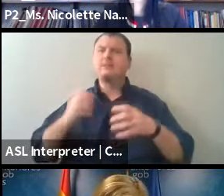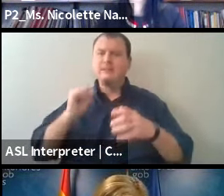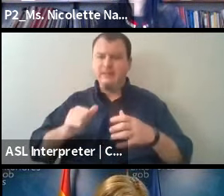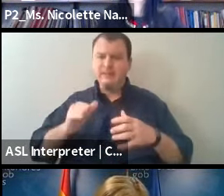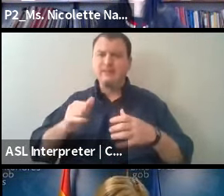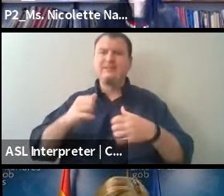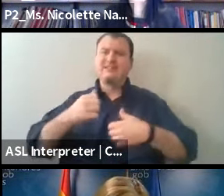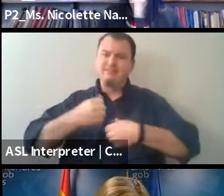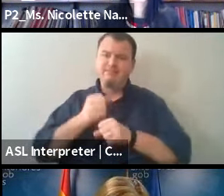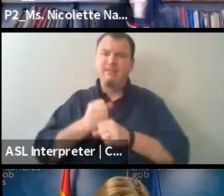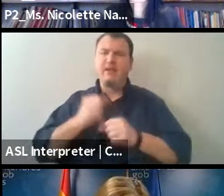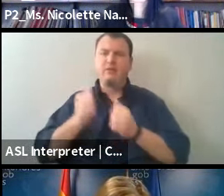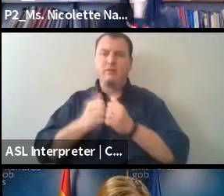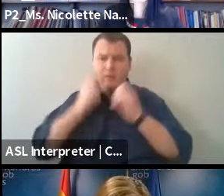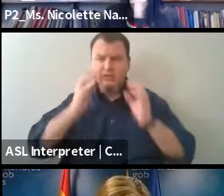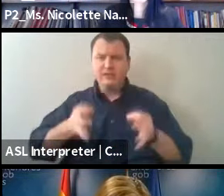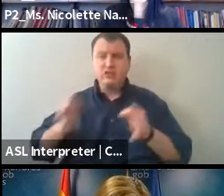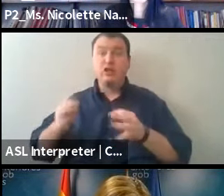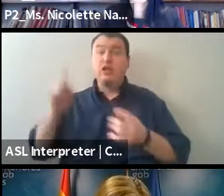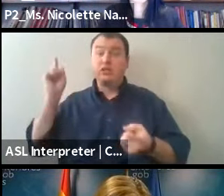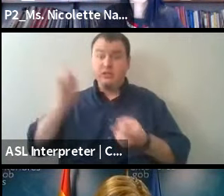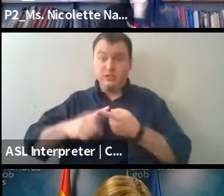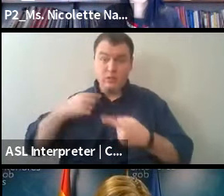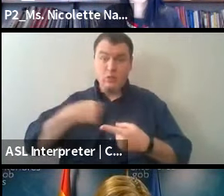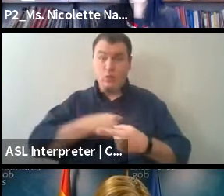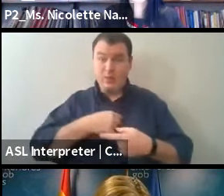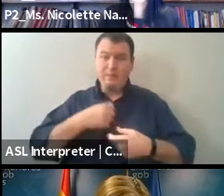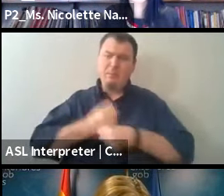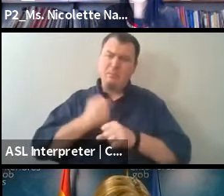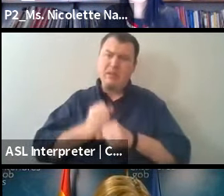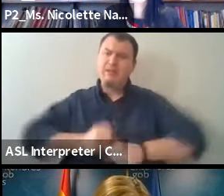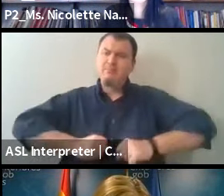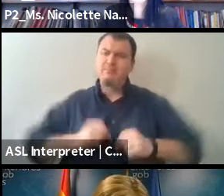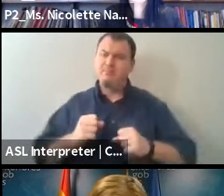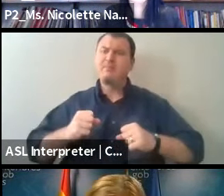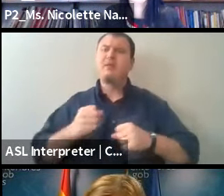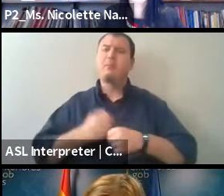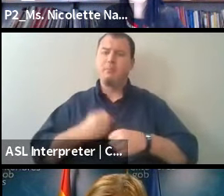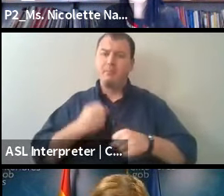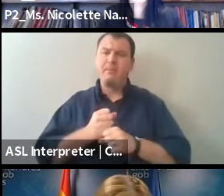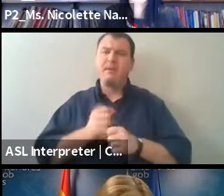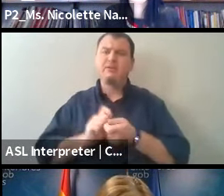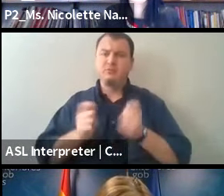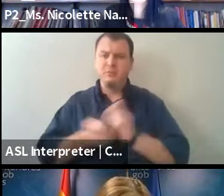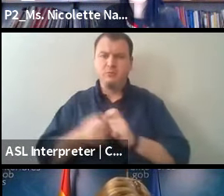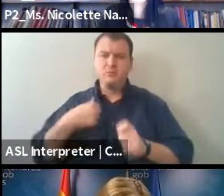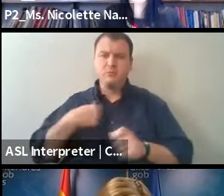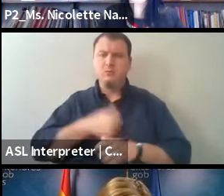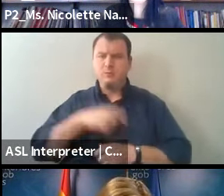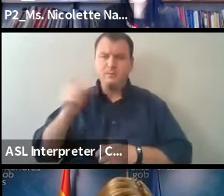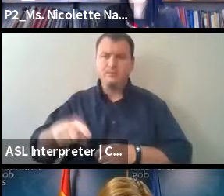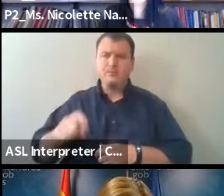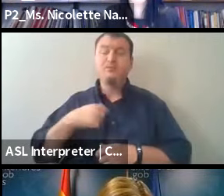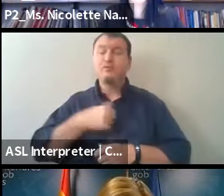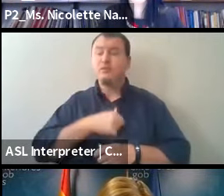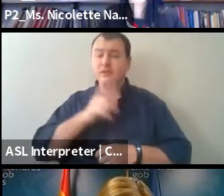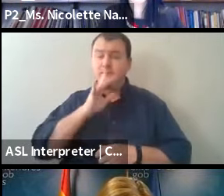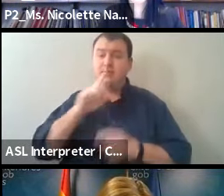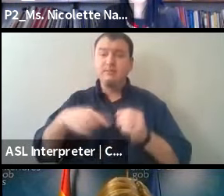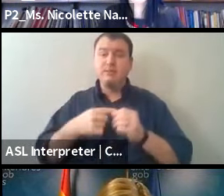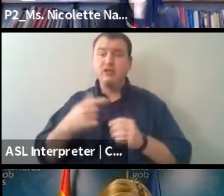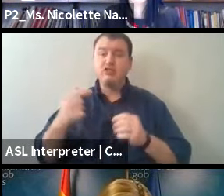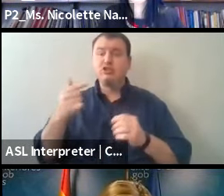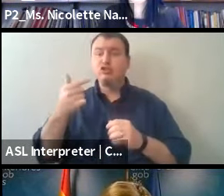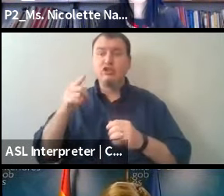decision-making. That is, until we make the room to create the change that we need. We speak about gender equality